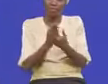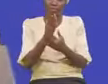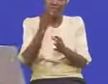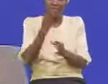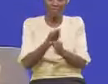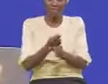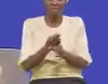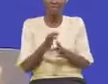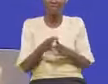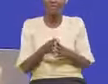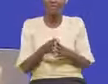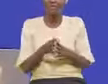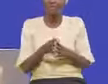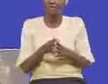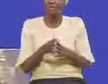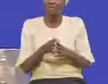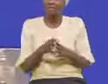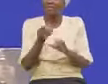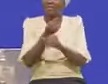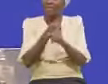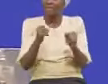Amon vave ocho demi to koseme.